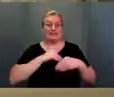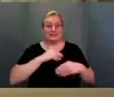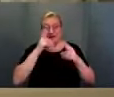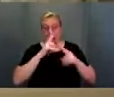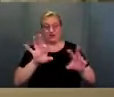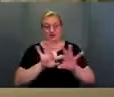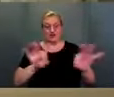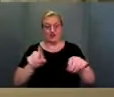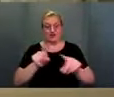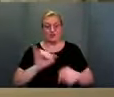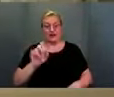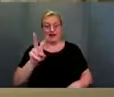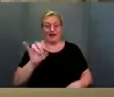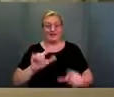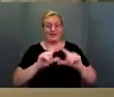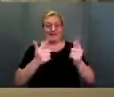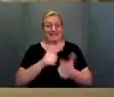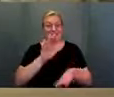from an Ivy League school.